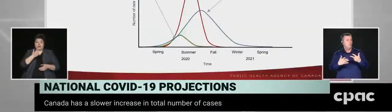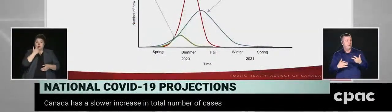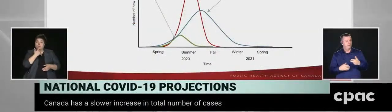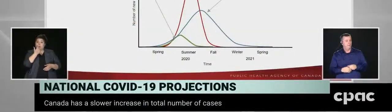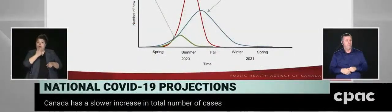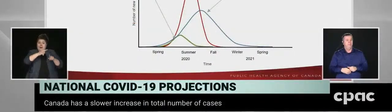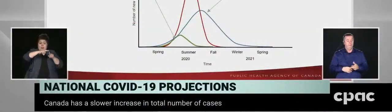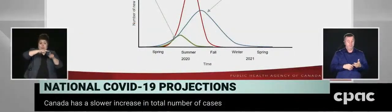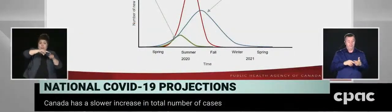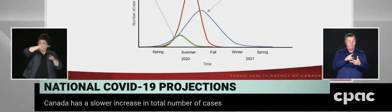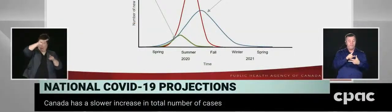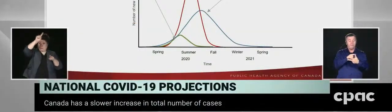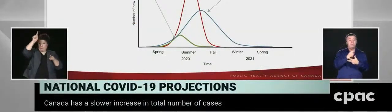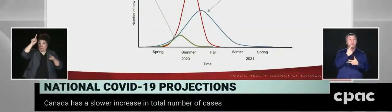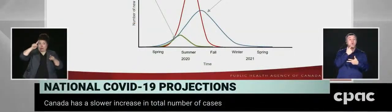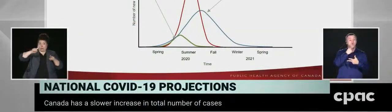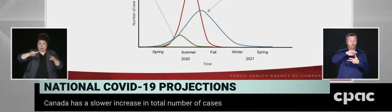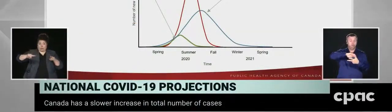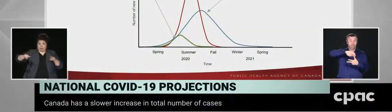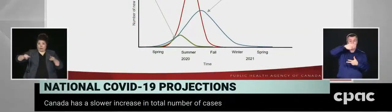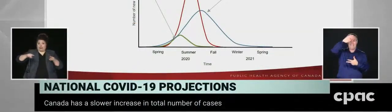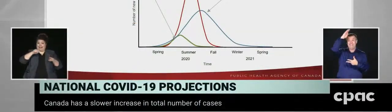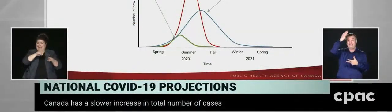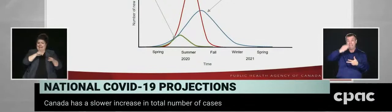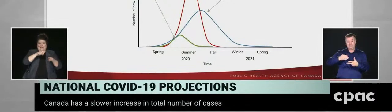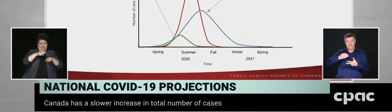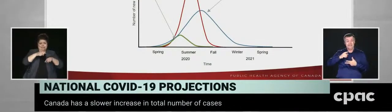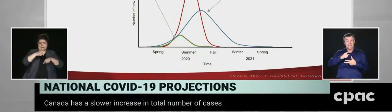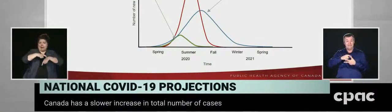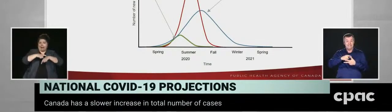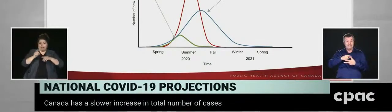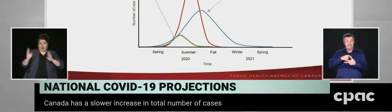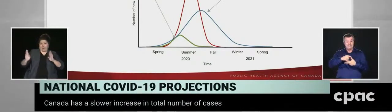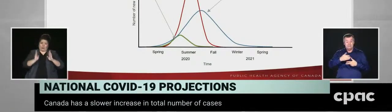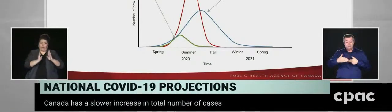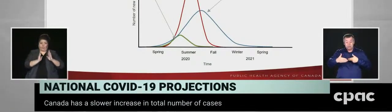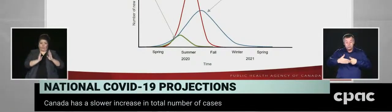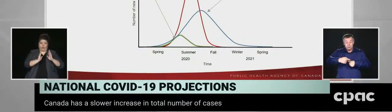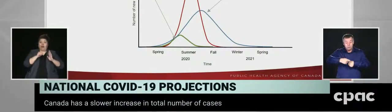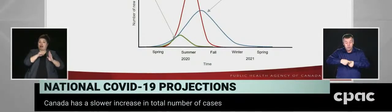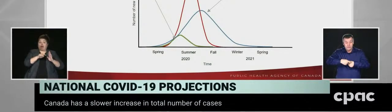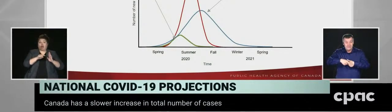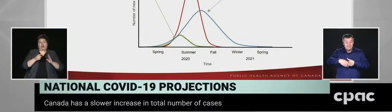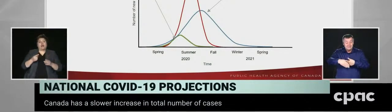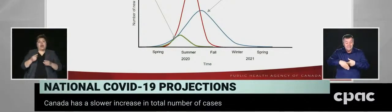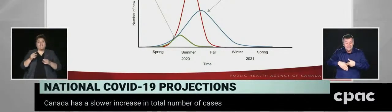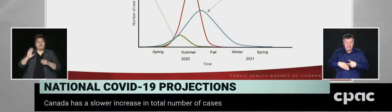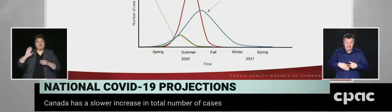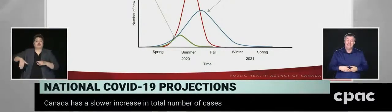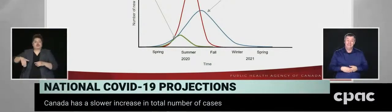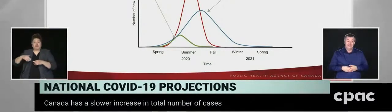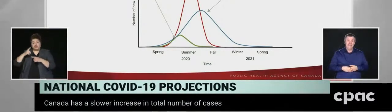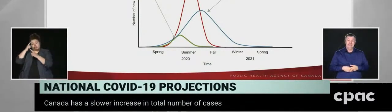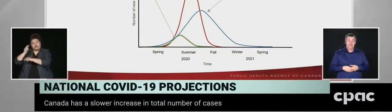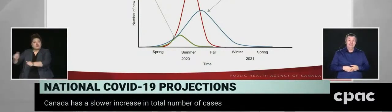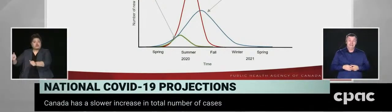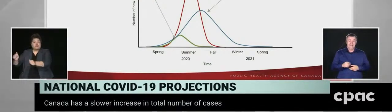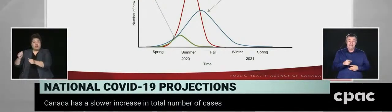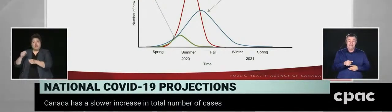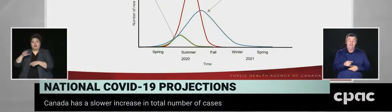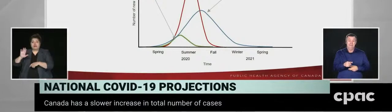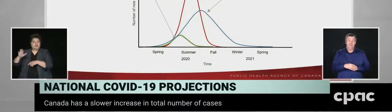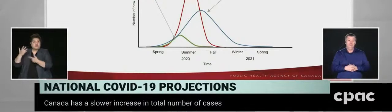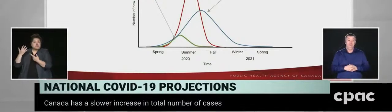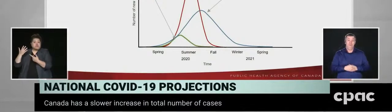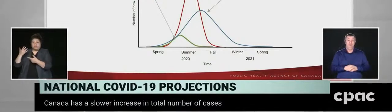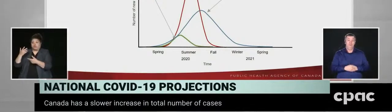over a relatively short period of time is the no control scenario, or the worst case scenario, where the majority of the